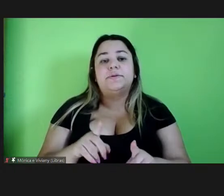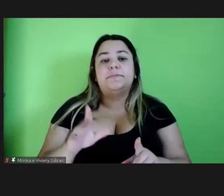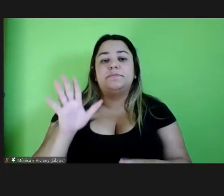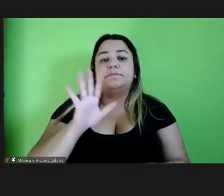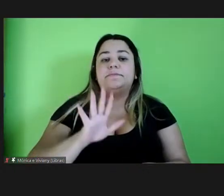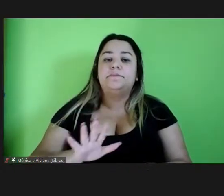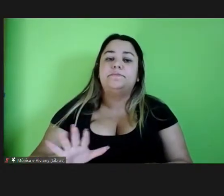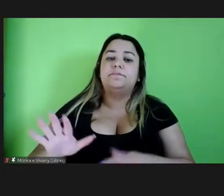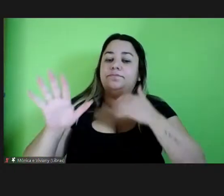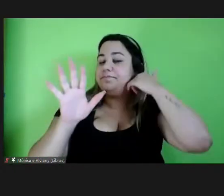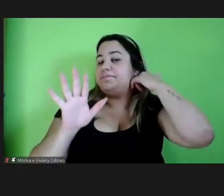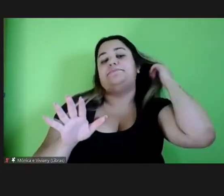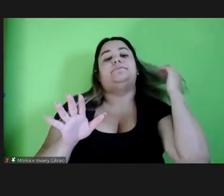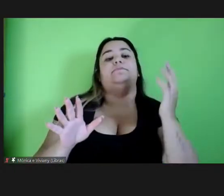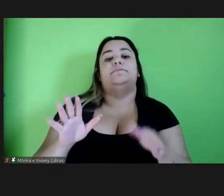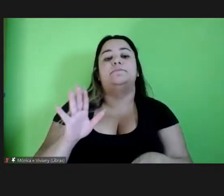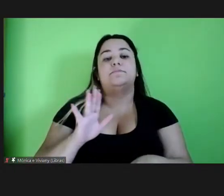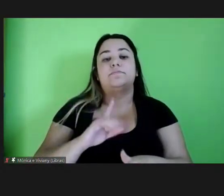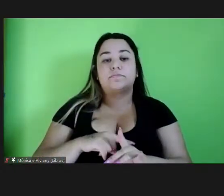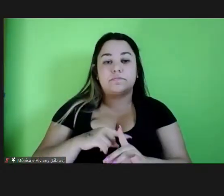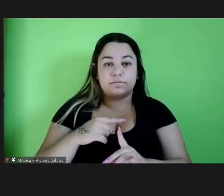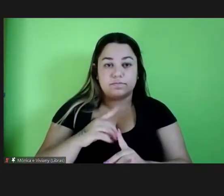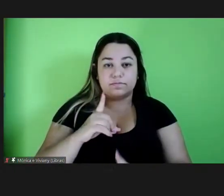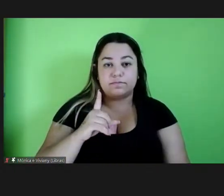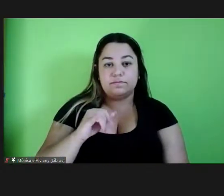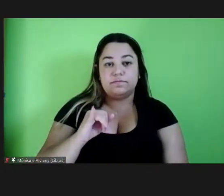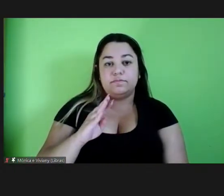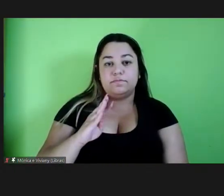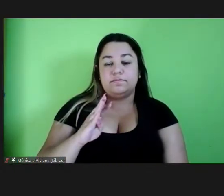individuals, particularly type 2.